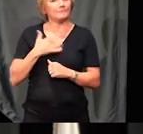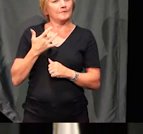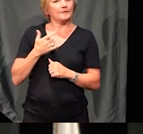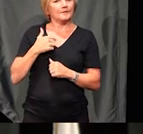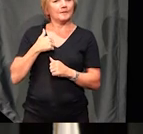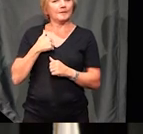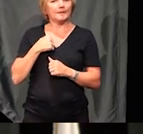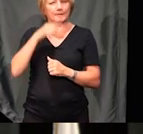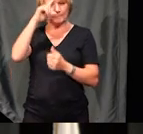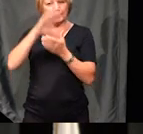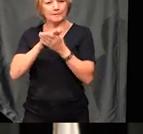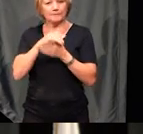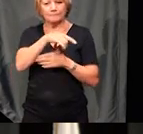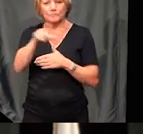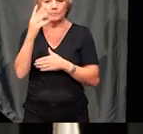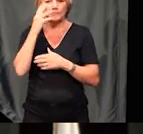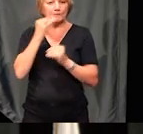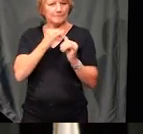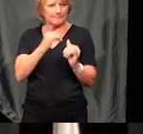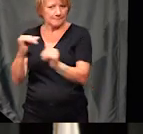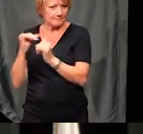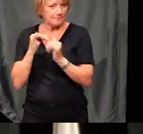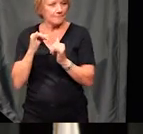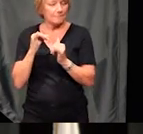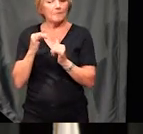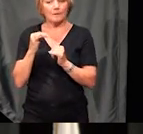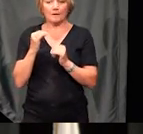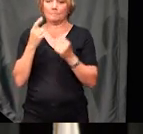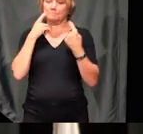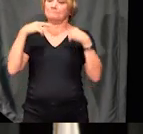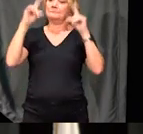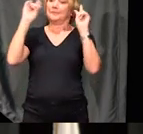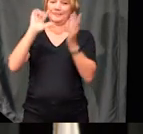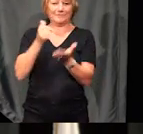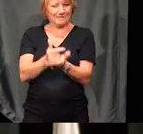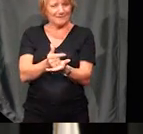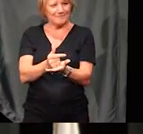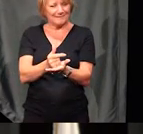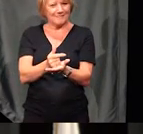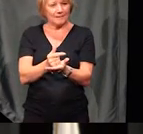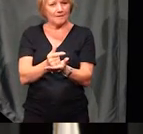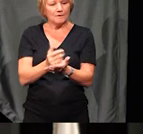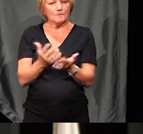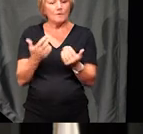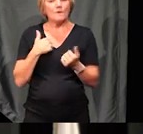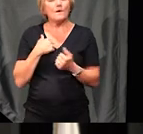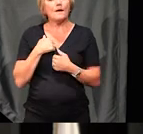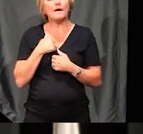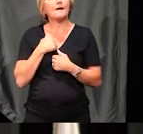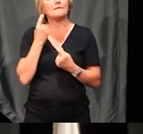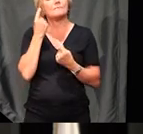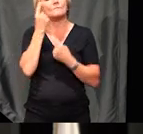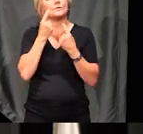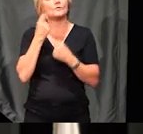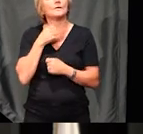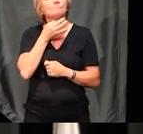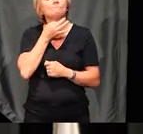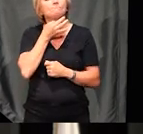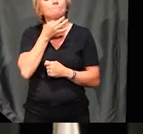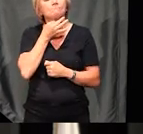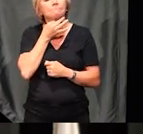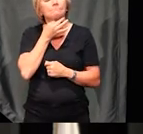you too. After all, you are graduating. Therefore, I ask the question, who should we share